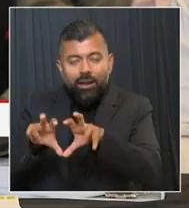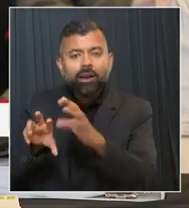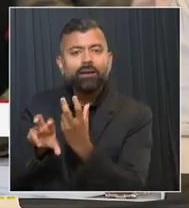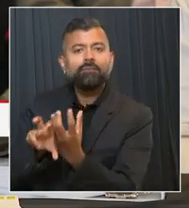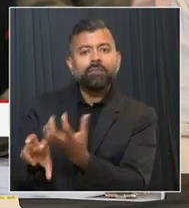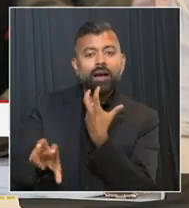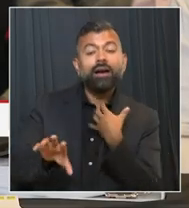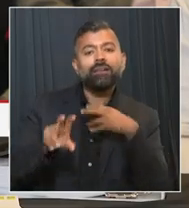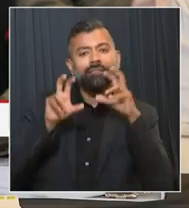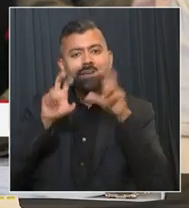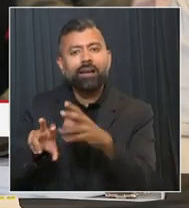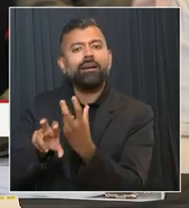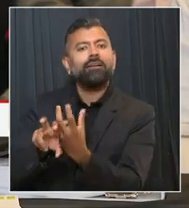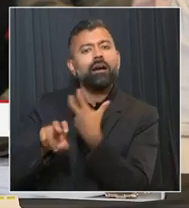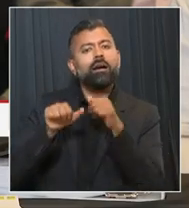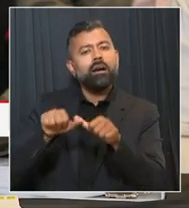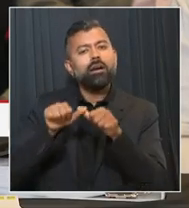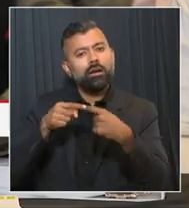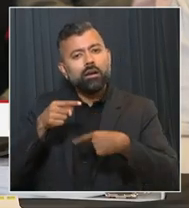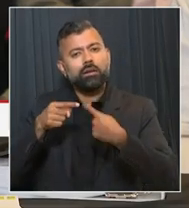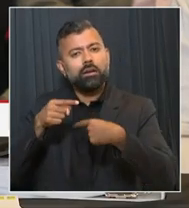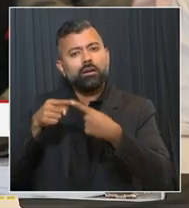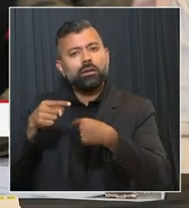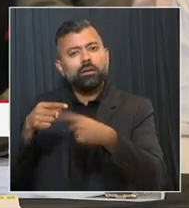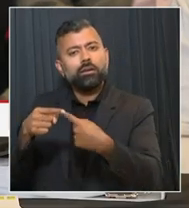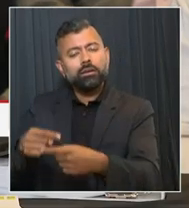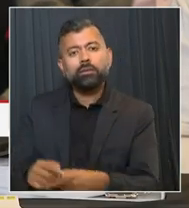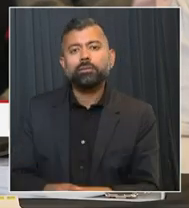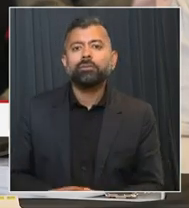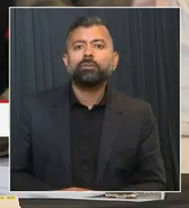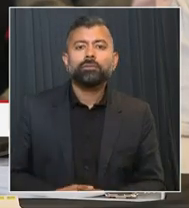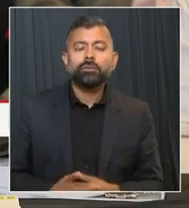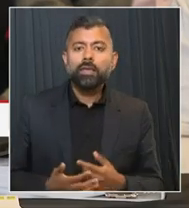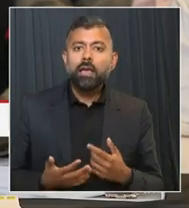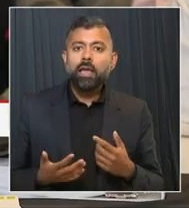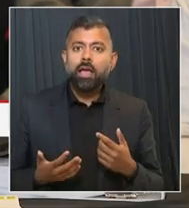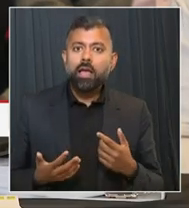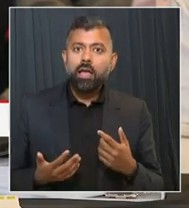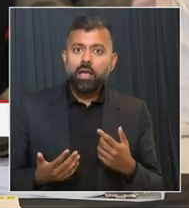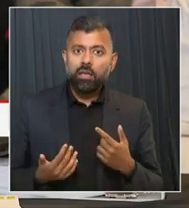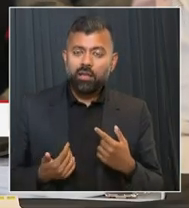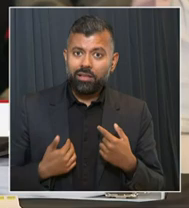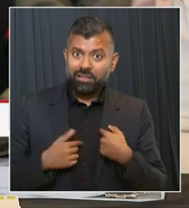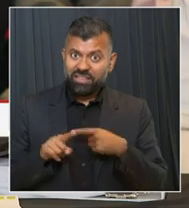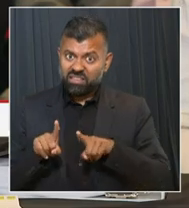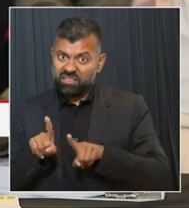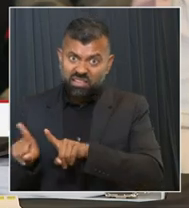more money. And I don't think that's what the people of the EC hired us to do.